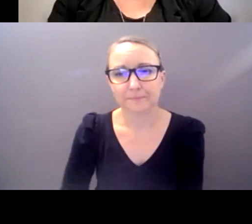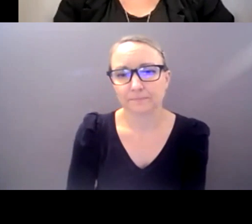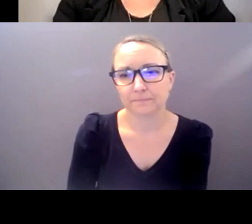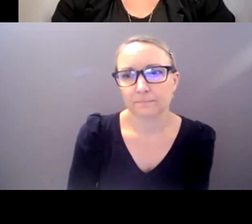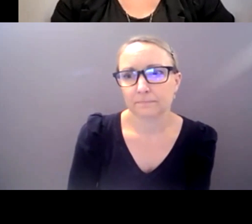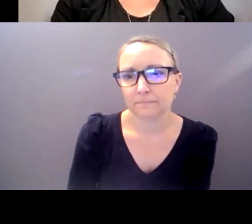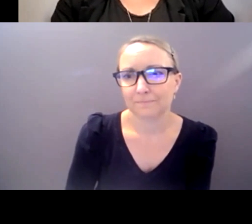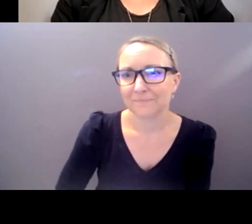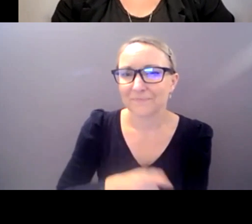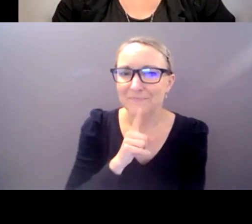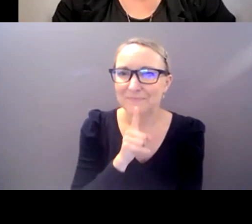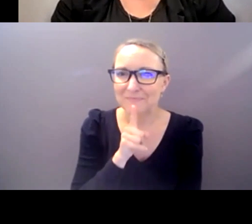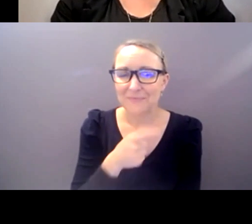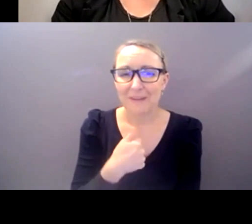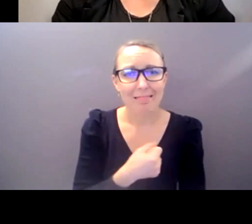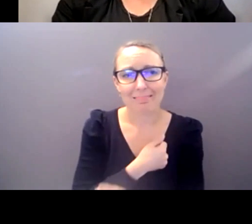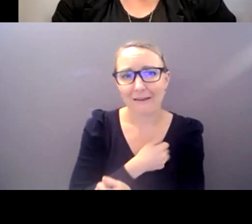my advisory council.